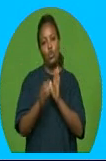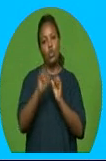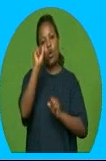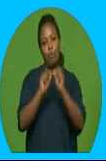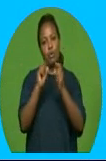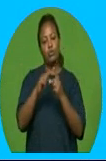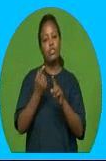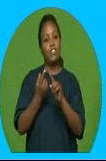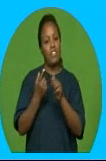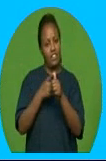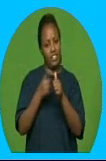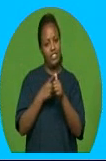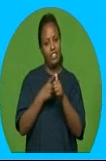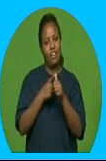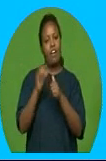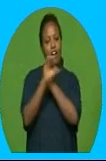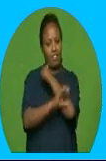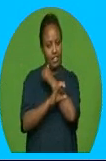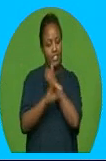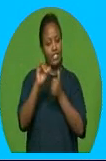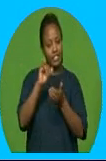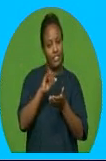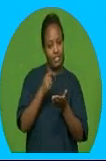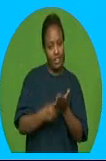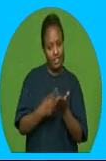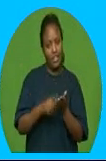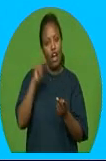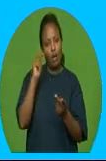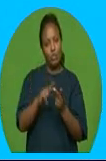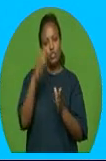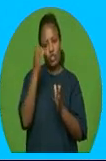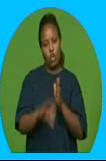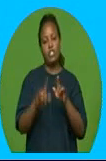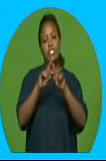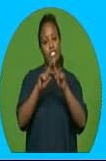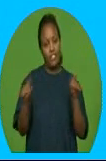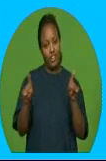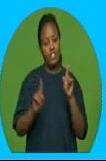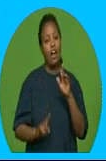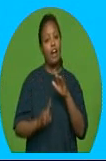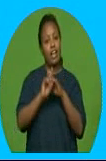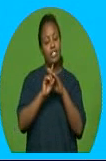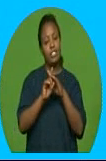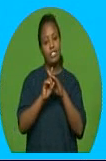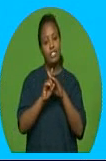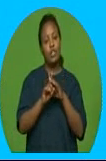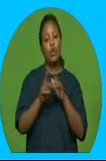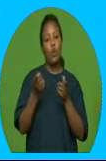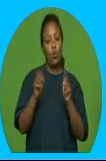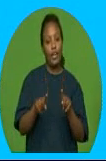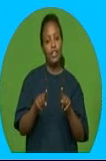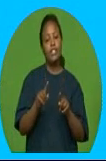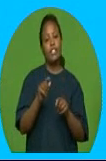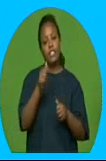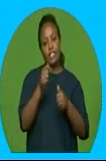cost compared to the first country. Thus, an absolute cost difference arises